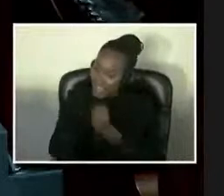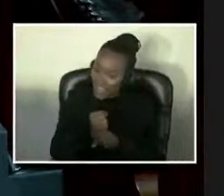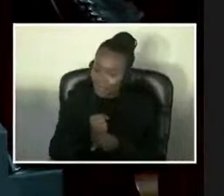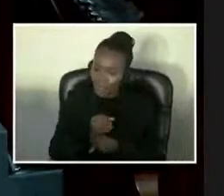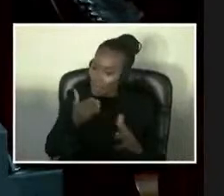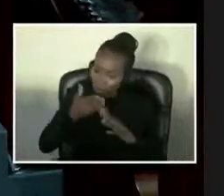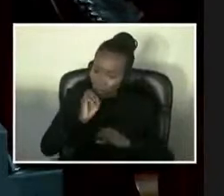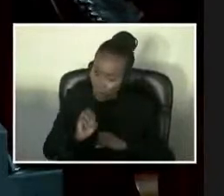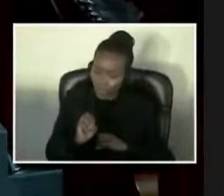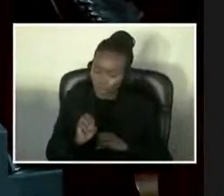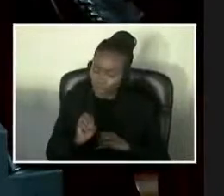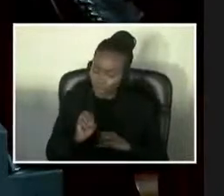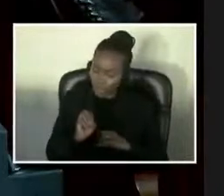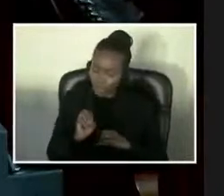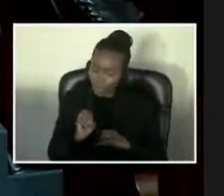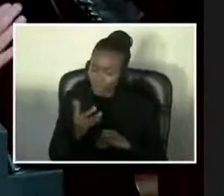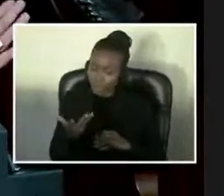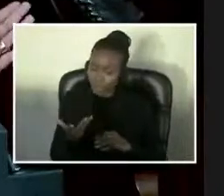the sixth administration